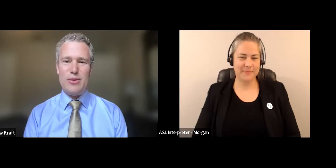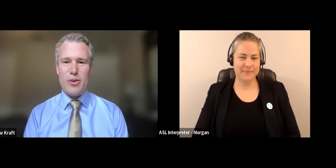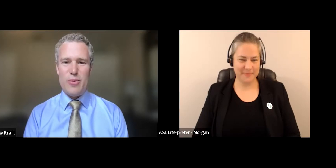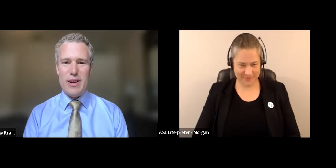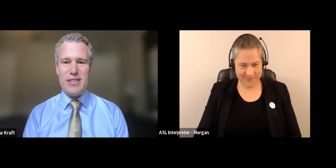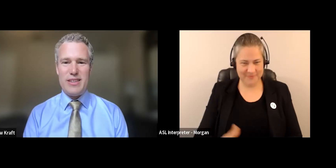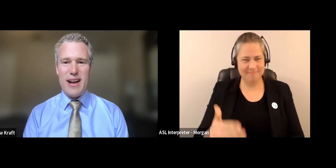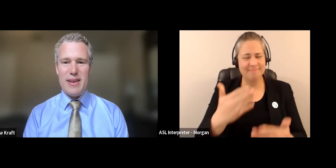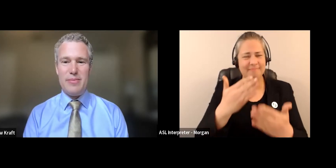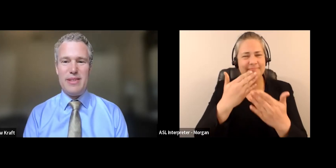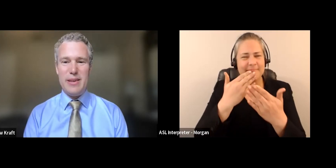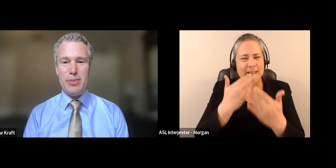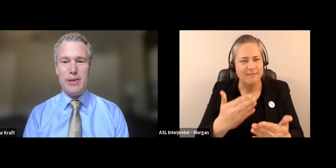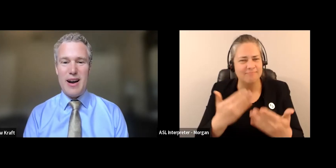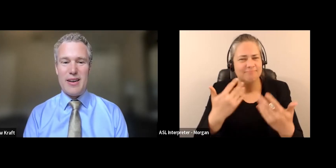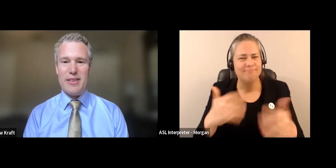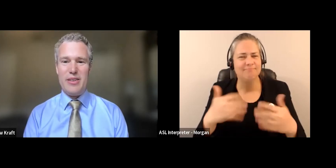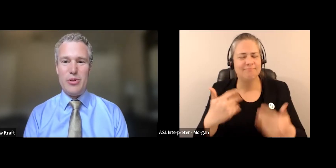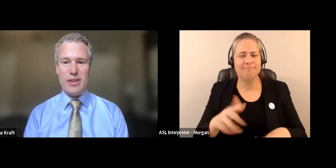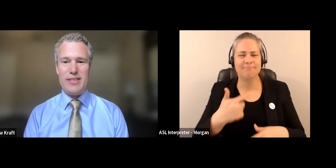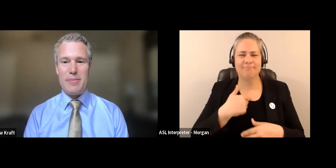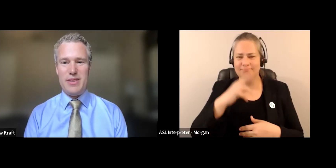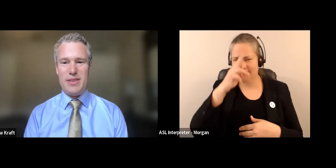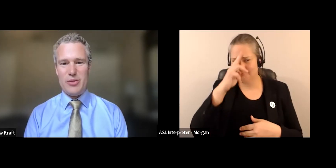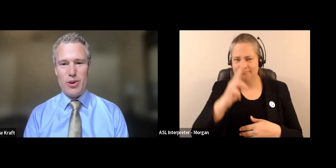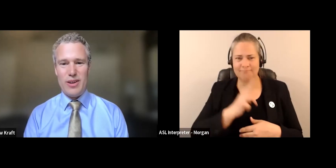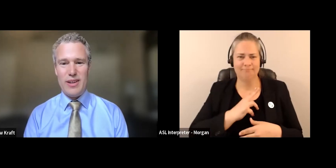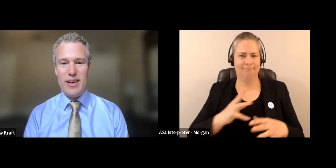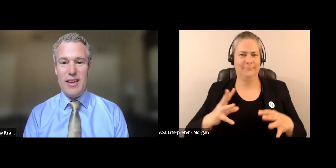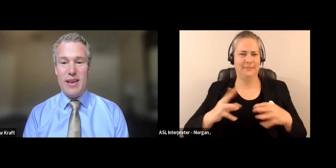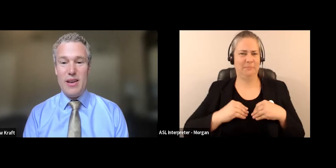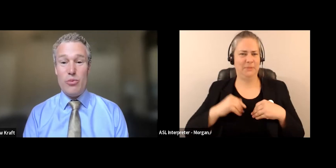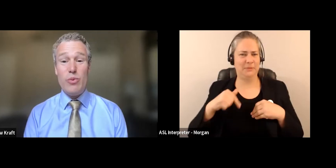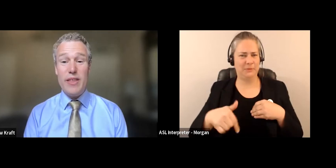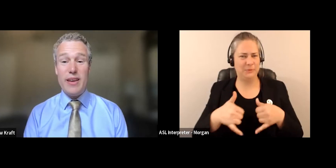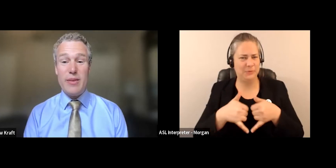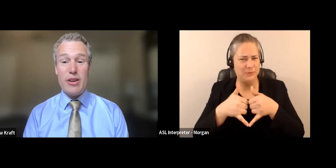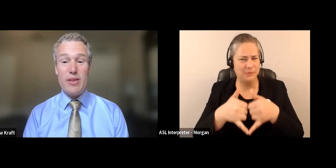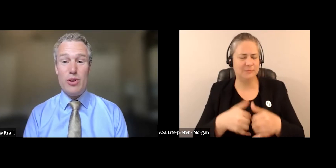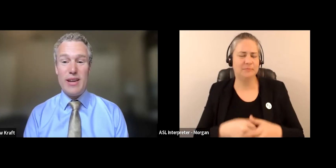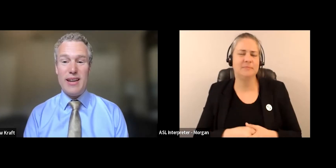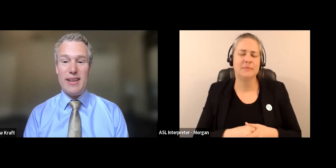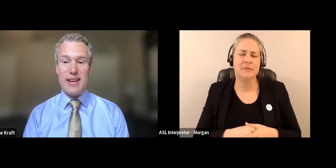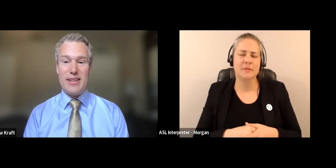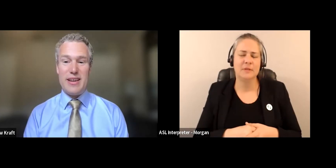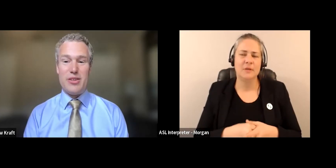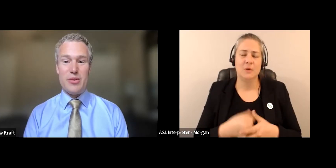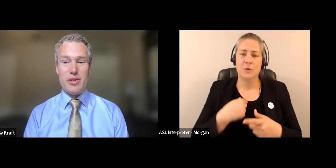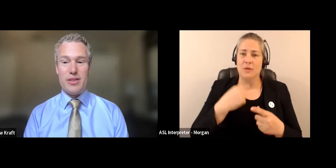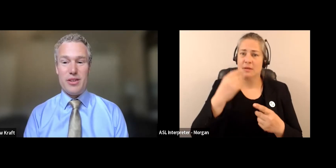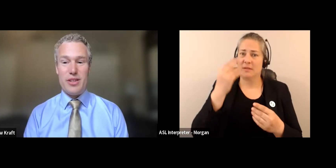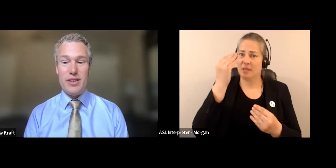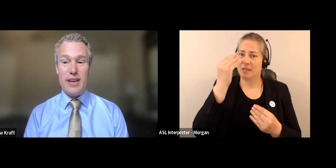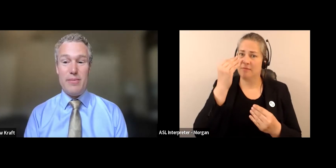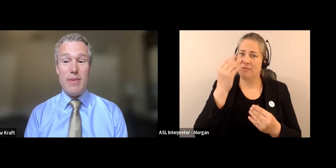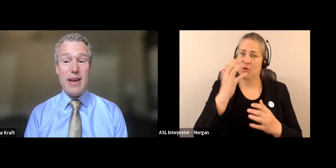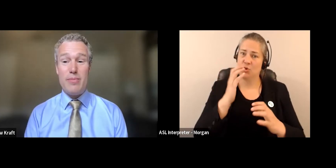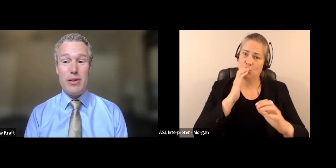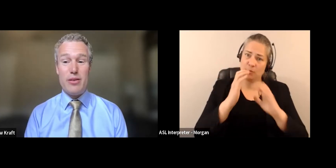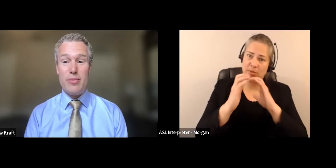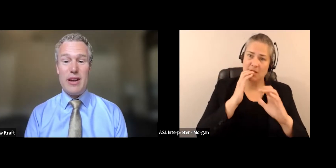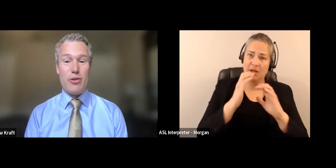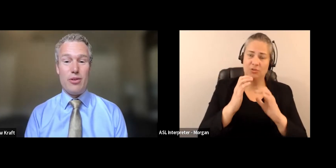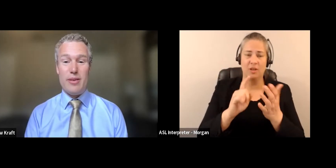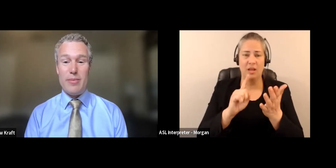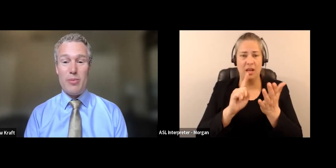Thank you so much. I'm deeply honored to accept this award. When we think about communicating educational research, it may